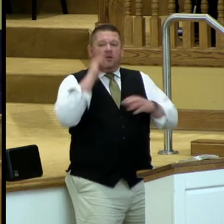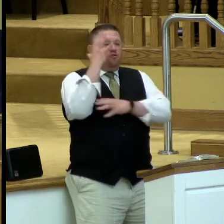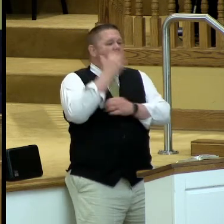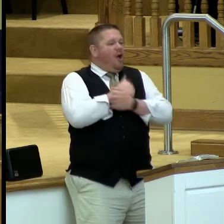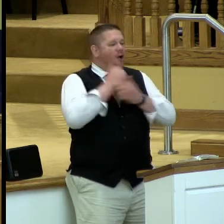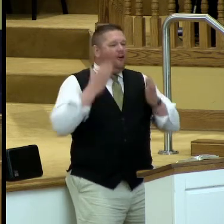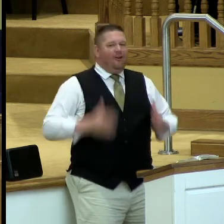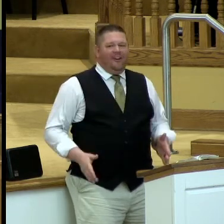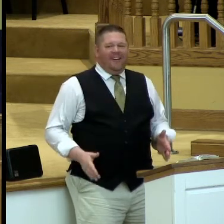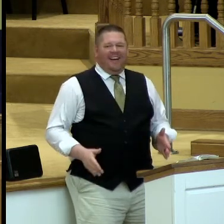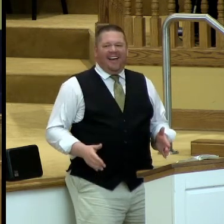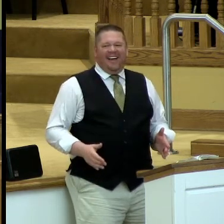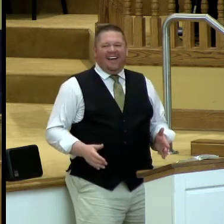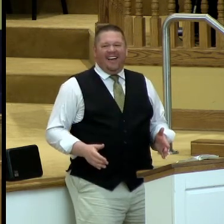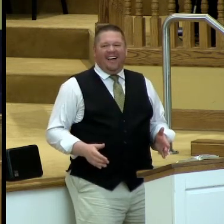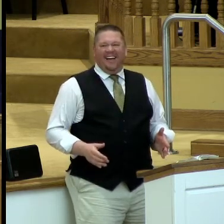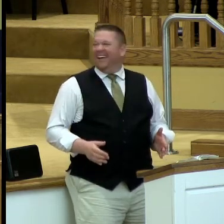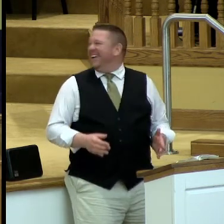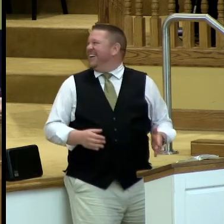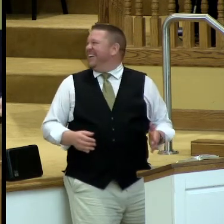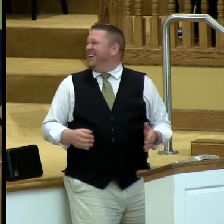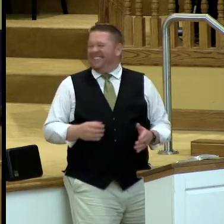Hugger,